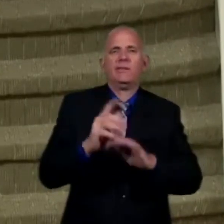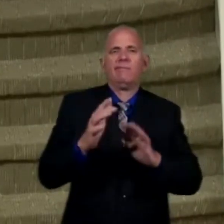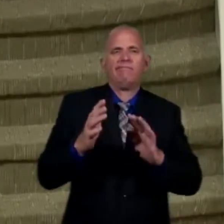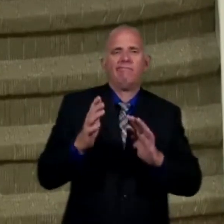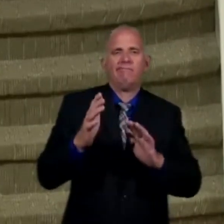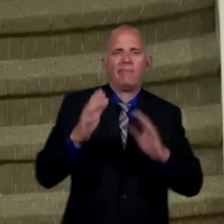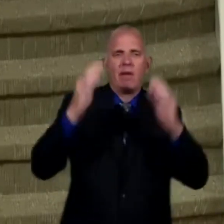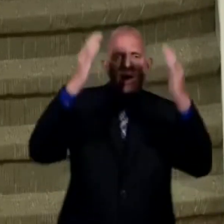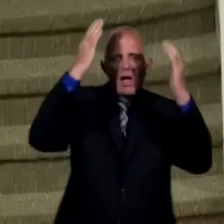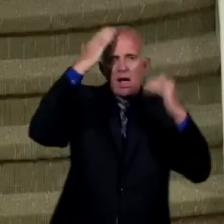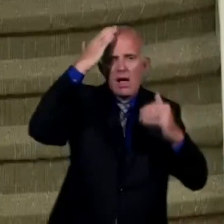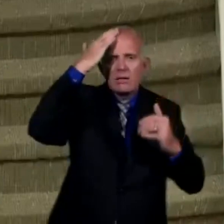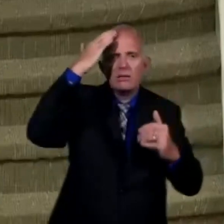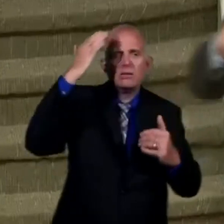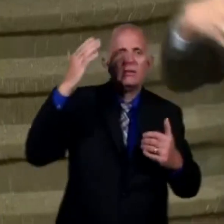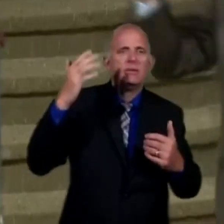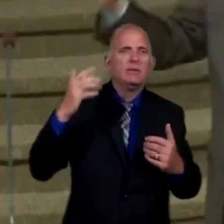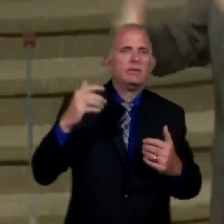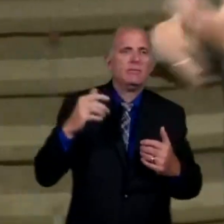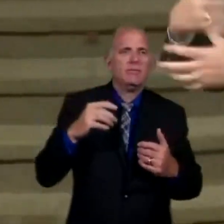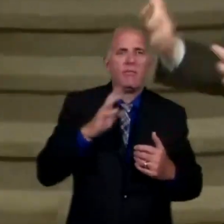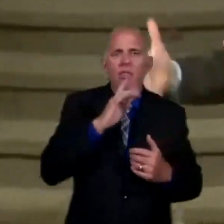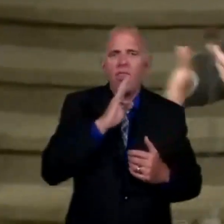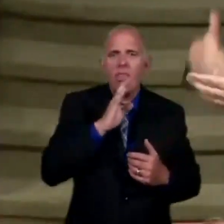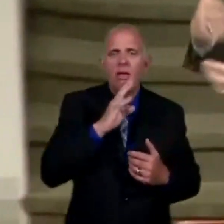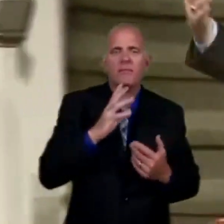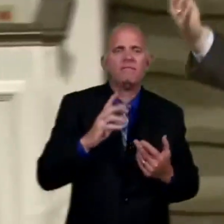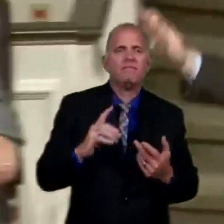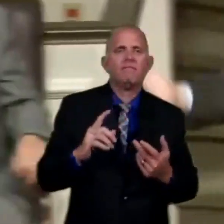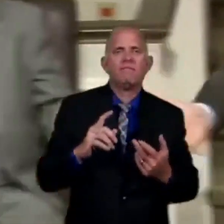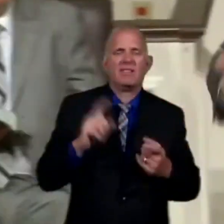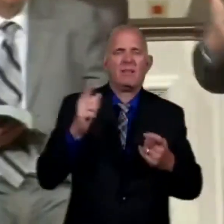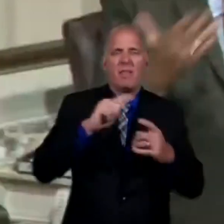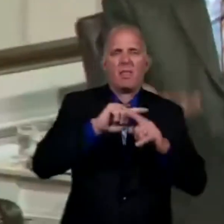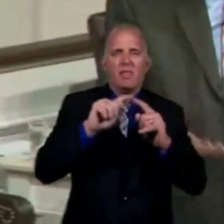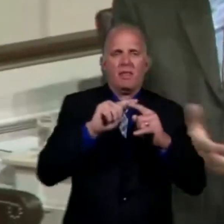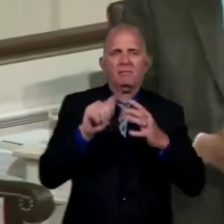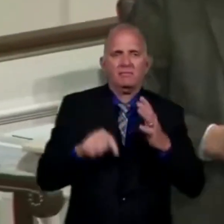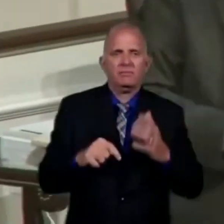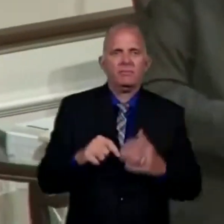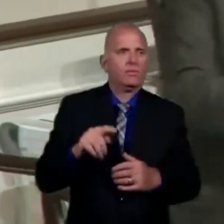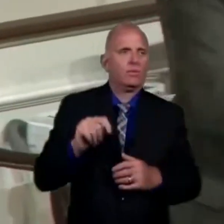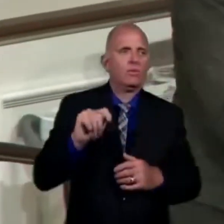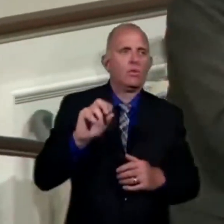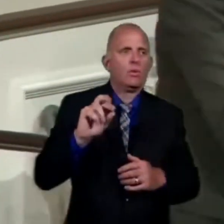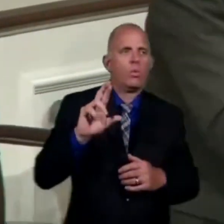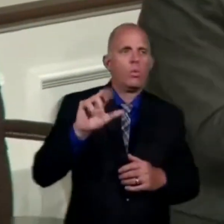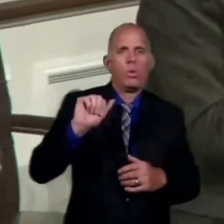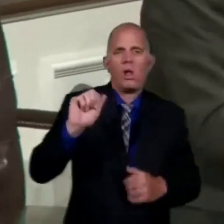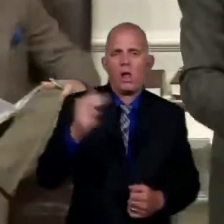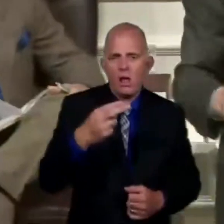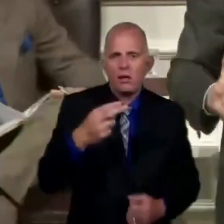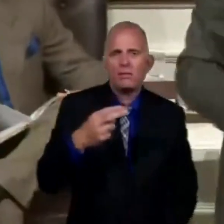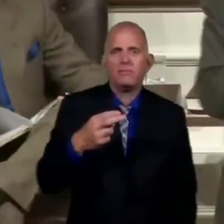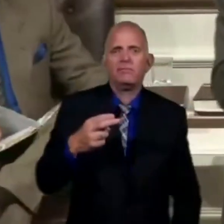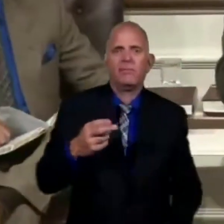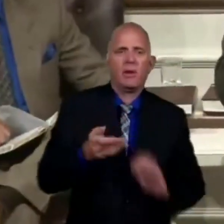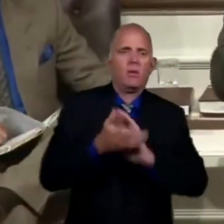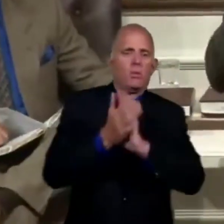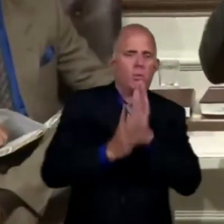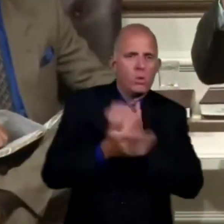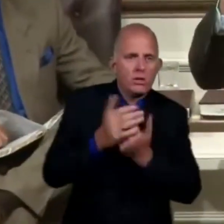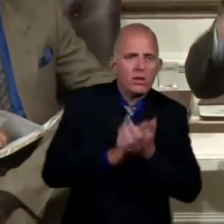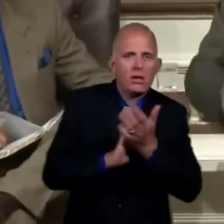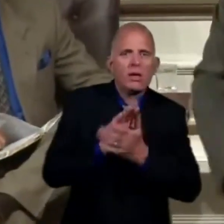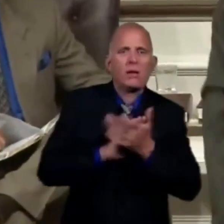head. They'll go in there and read out loud some of the things and of the Torah and so forth and so on. They'll wash their hands. They'll teach